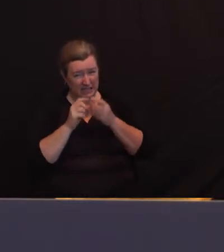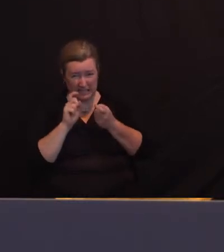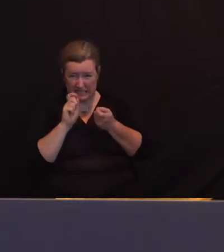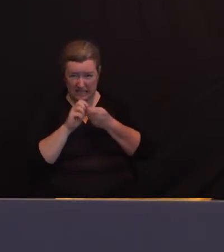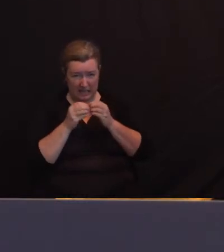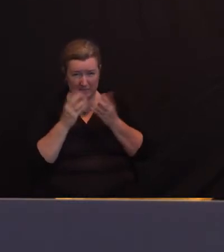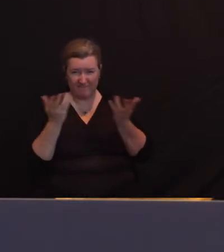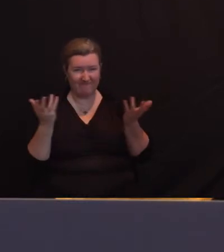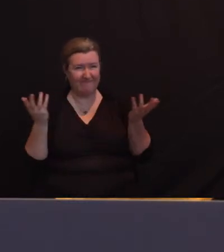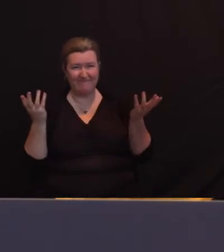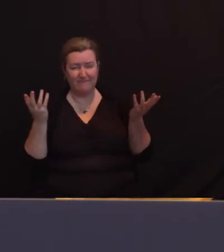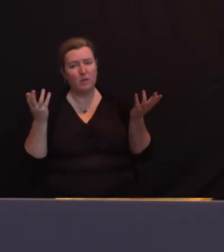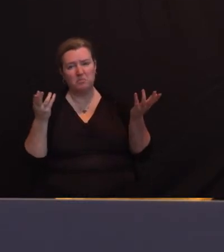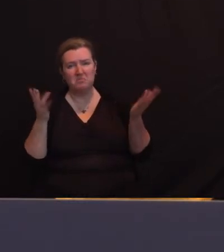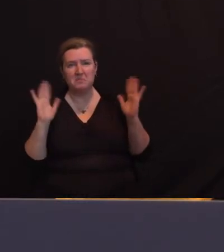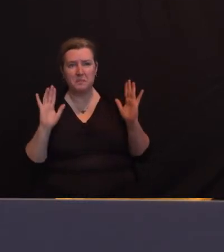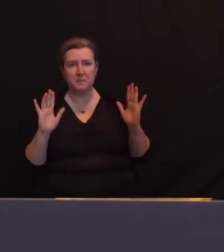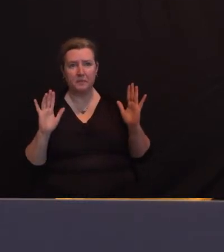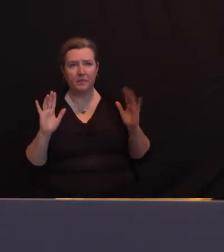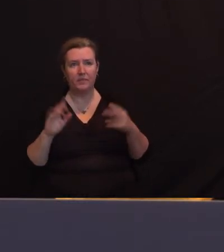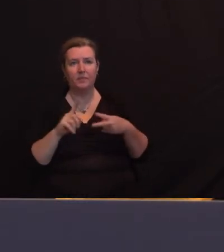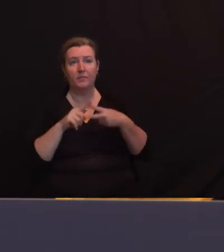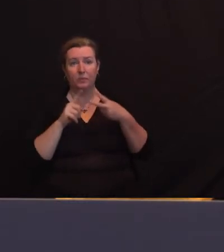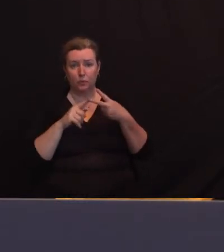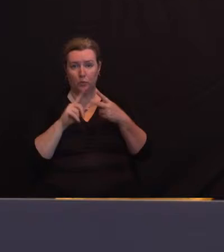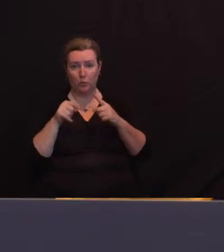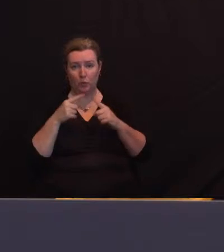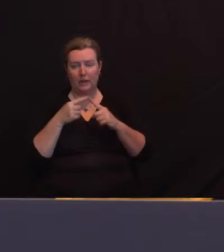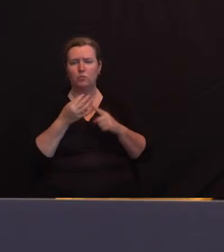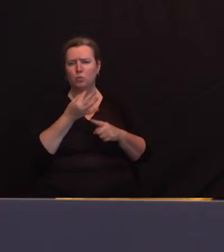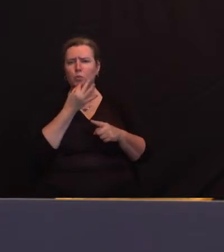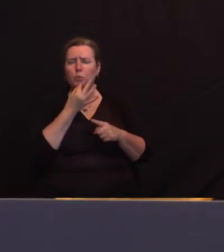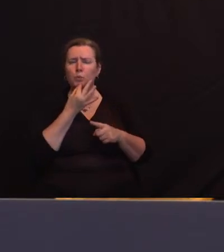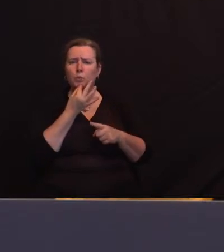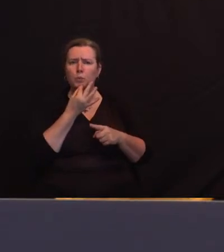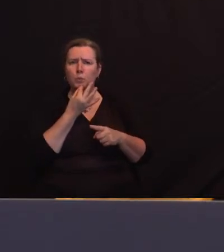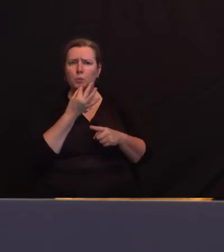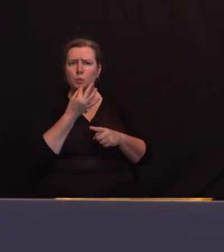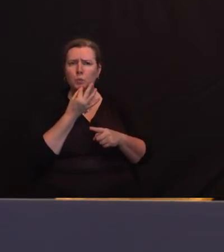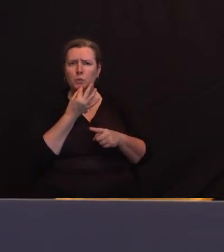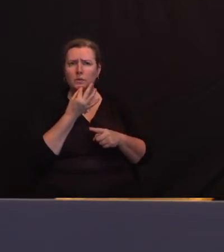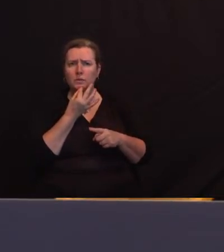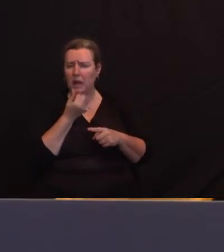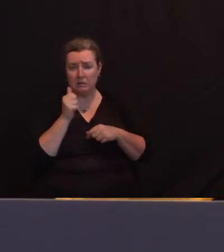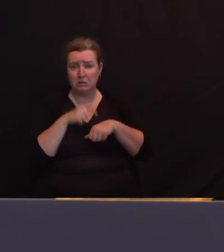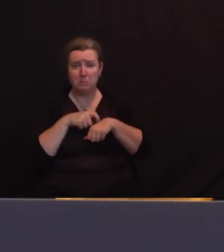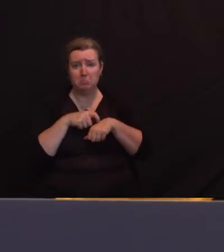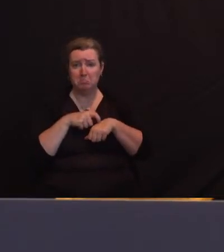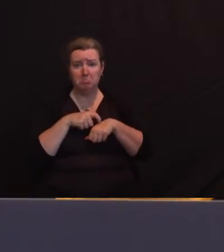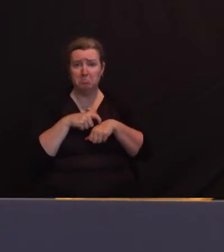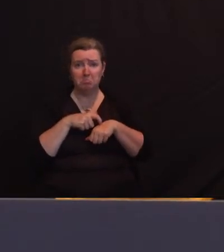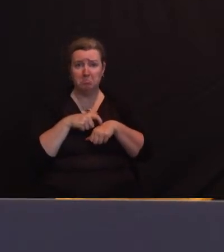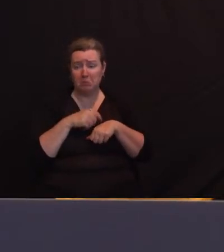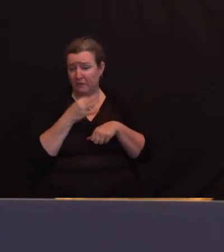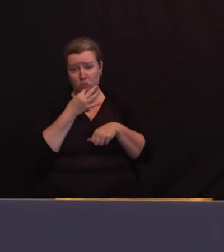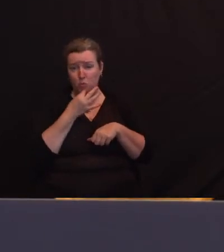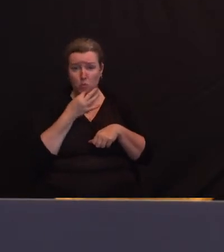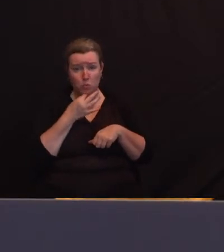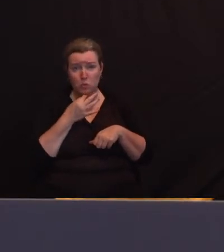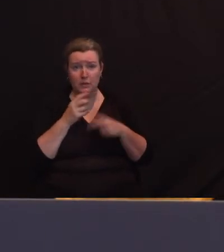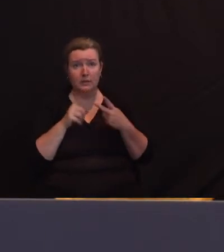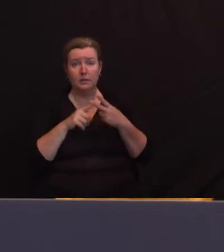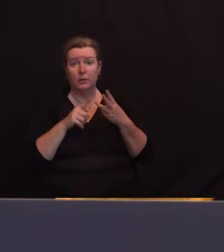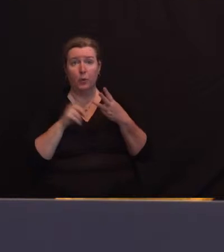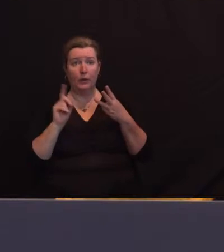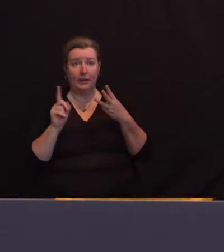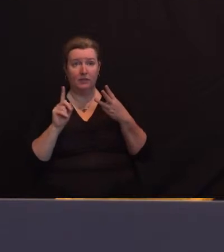amount. Secondly, when? Imminently. So this is very soon. Where? On